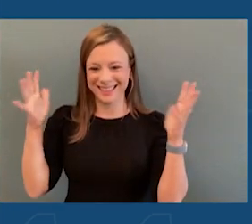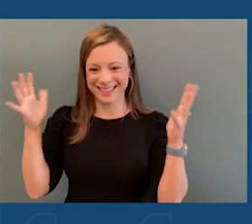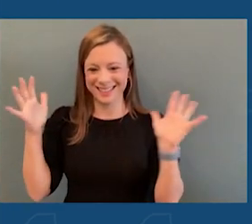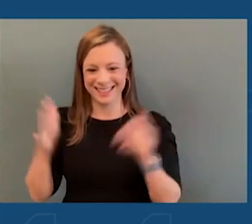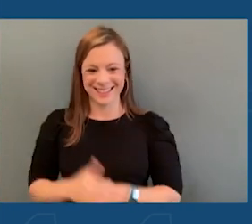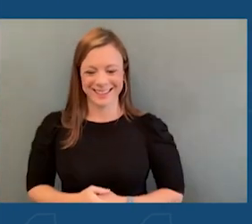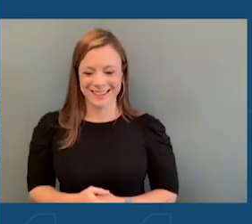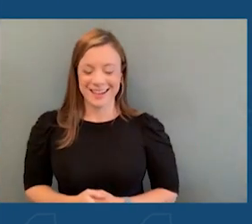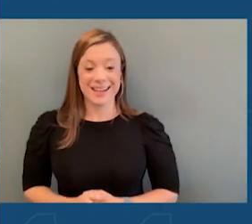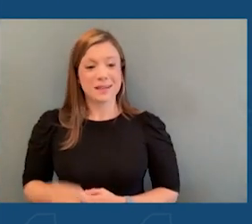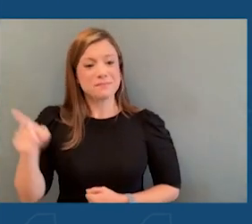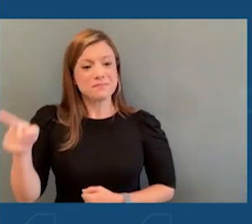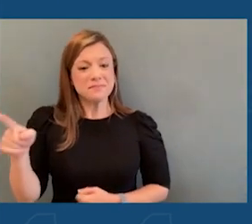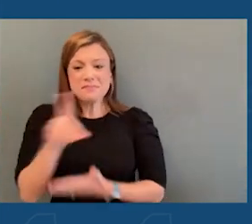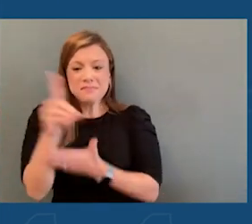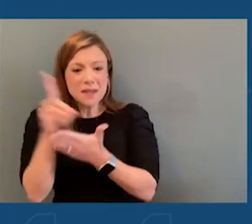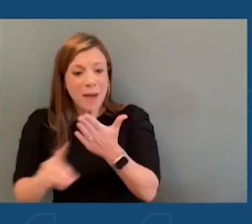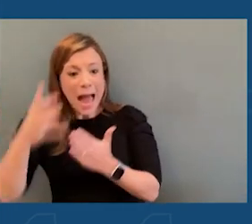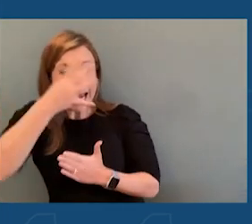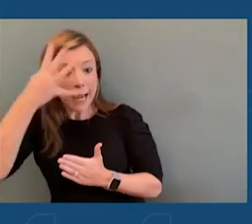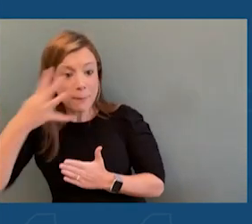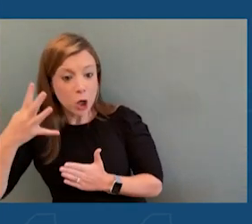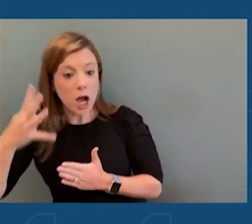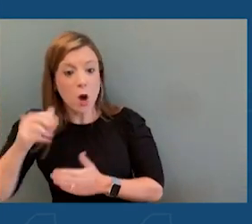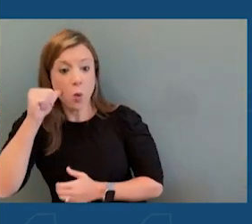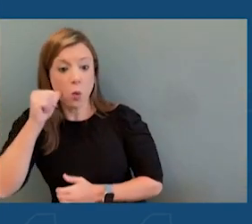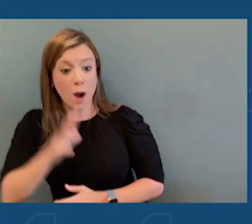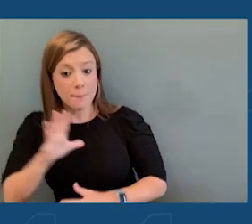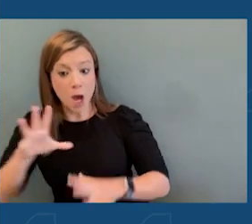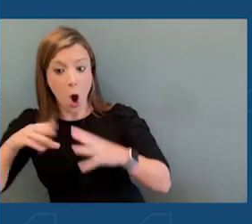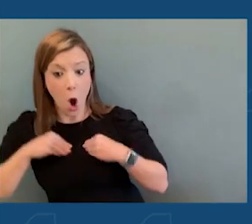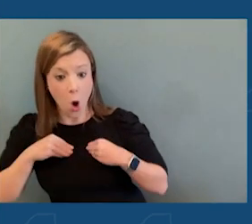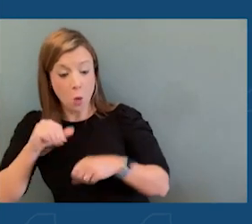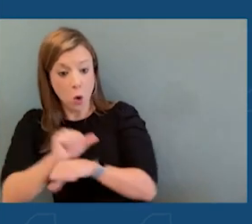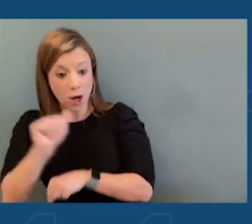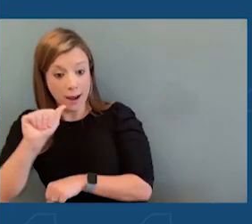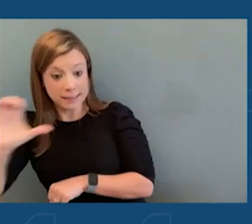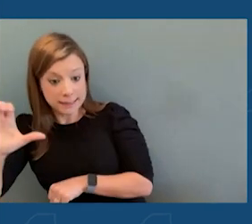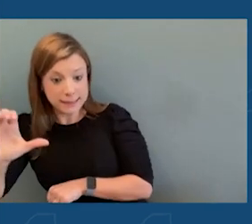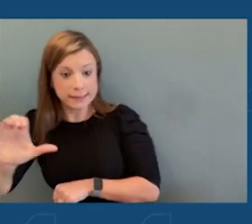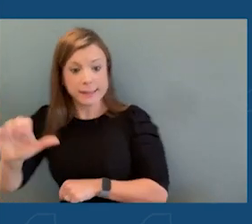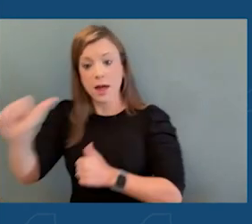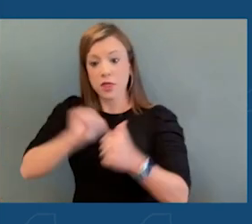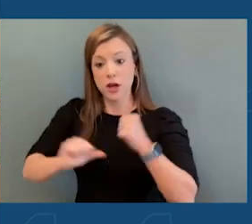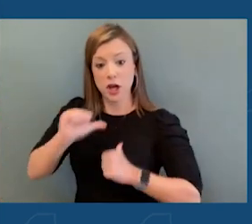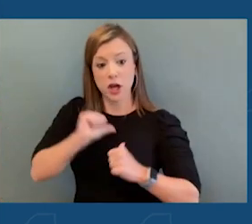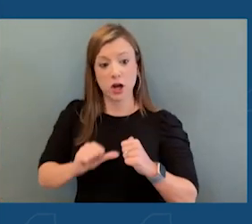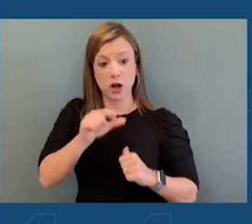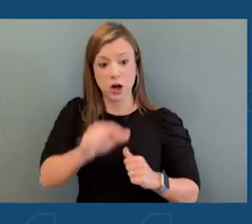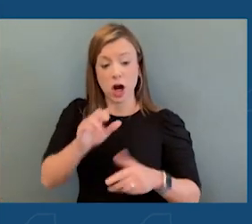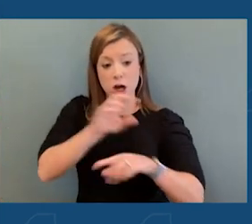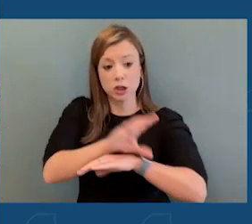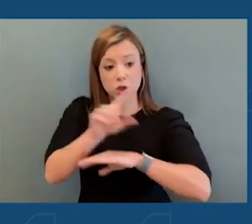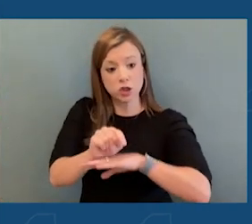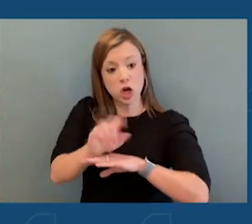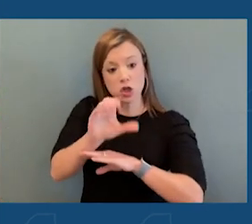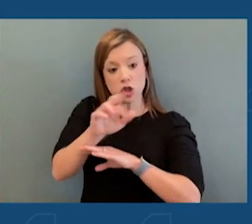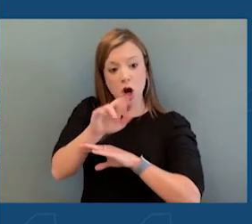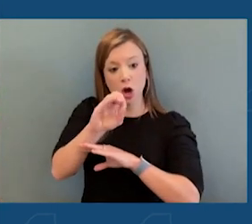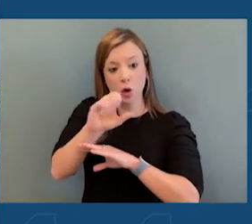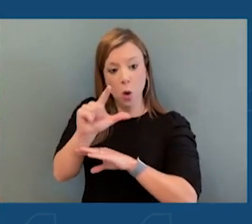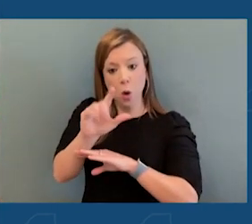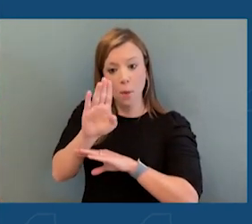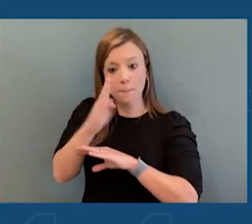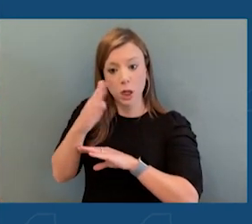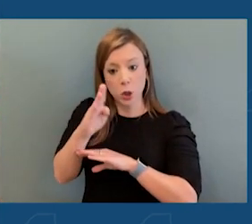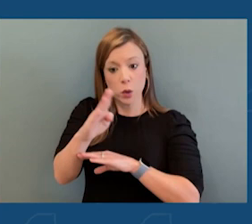Designed by immigrant and women-owned Work AC with theater consultants Charcoal Blue and developed by L&M, Taconic,